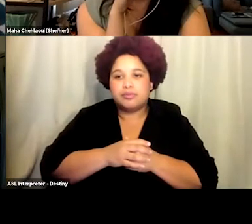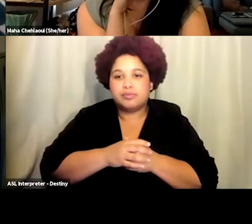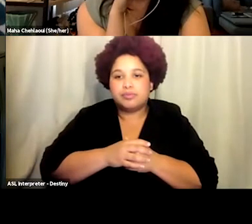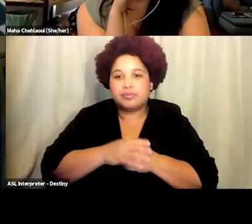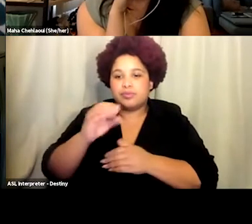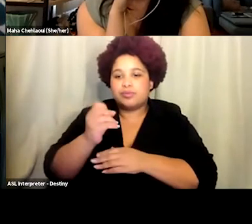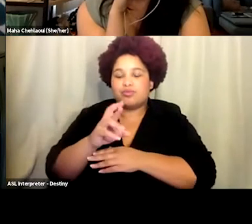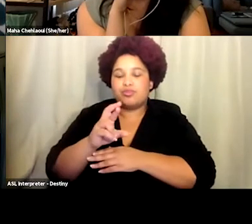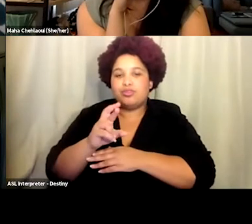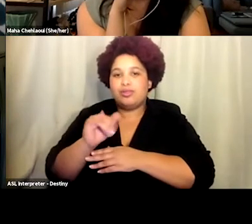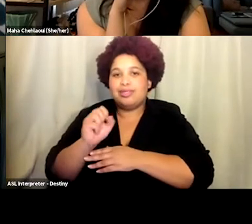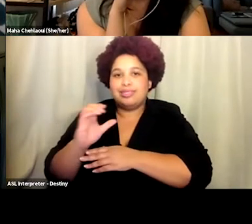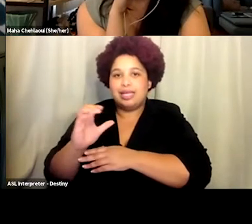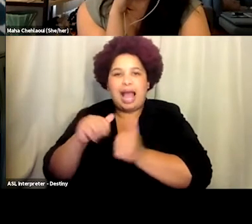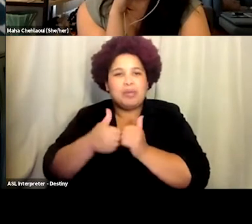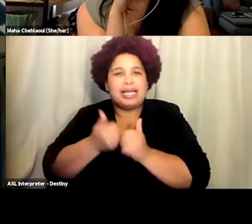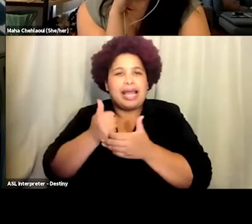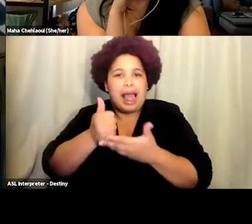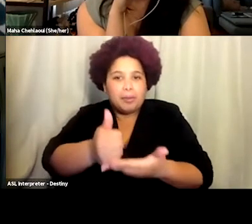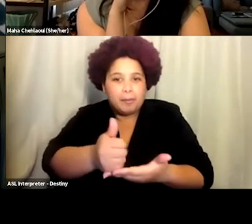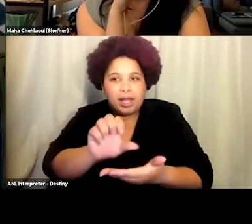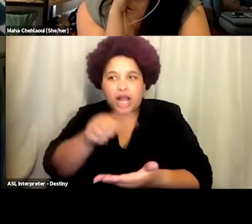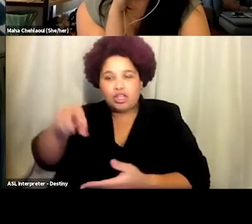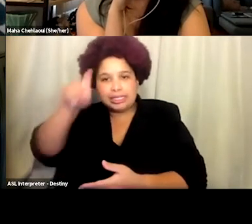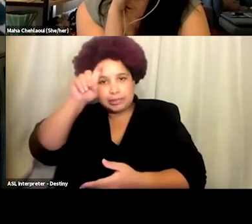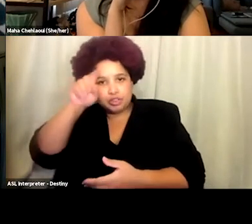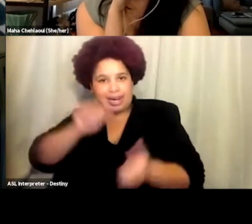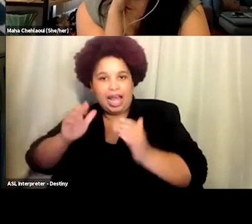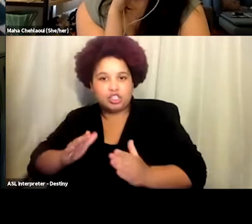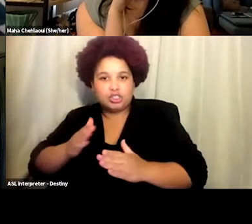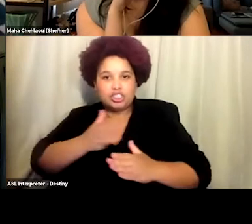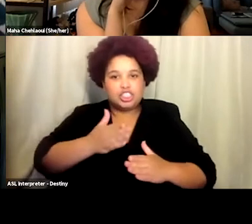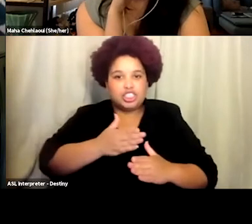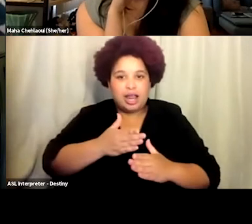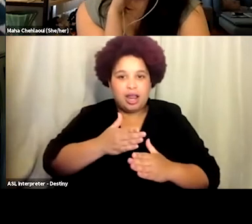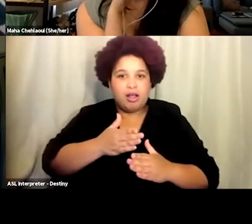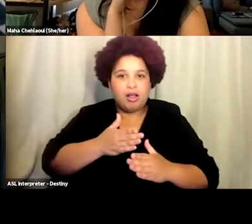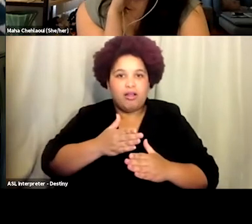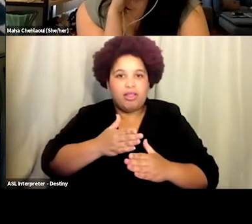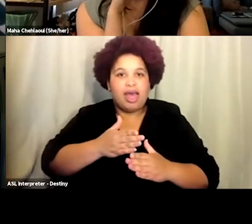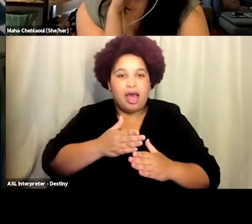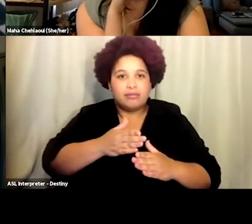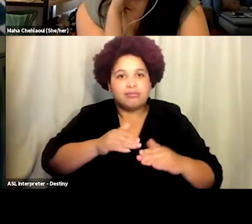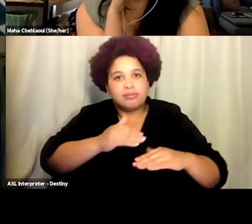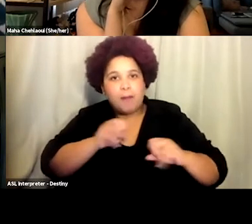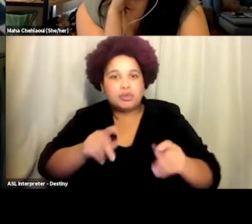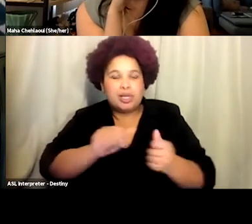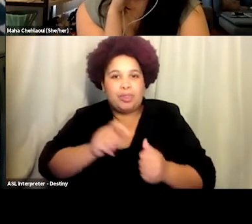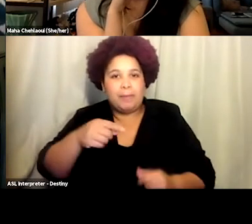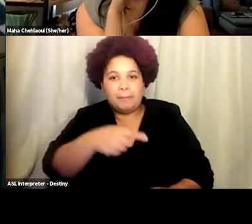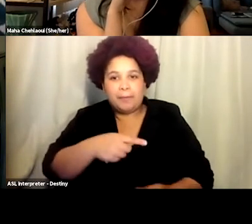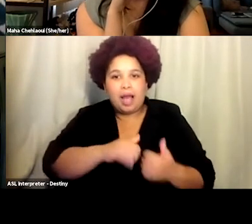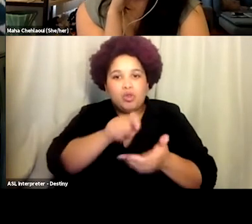Oscar Isaac help another Egyptian actor share the platform with him? How the writers in the